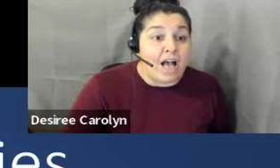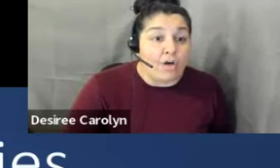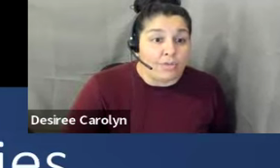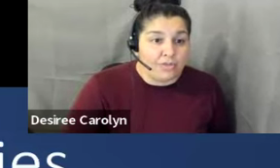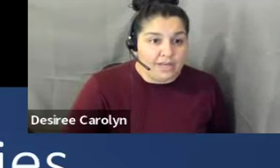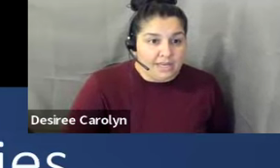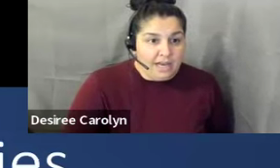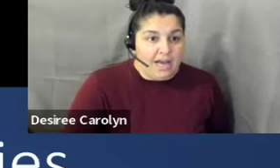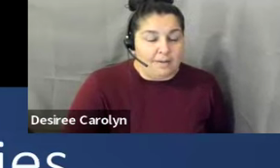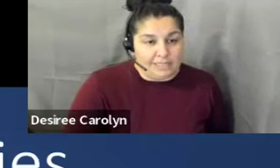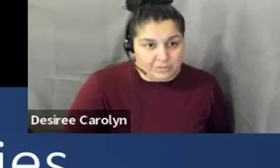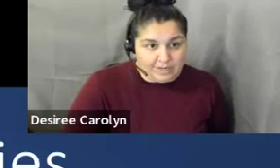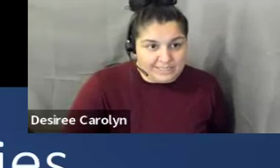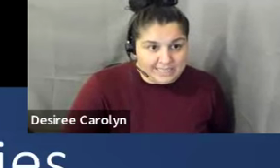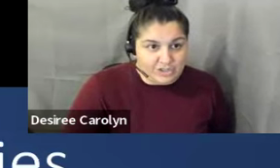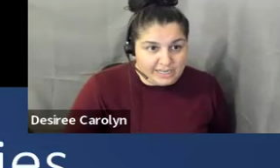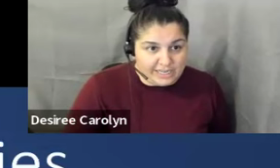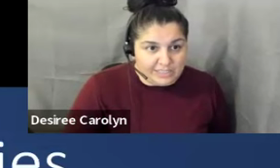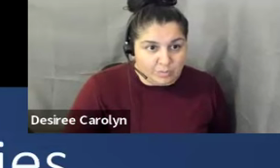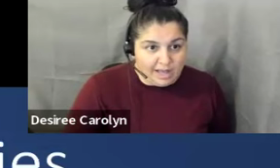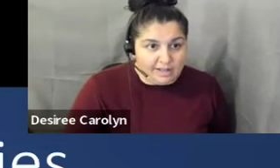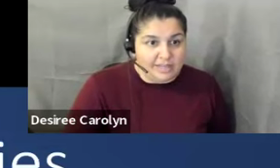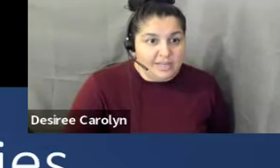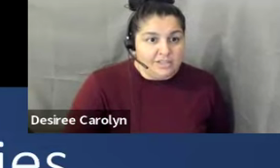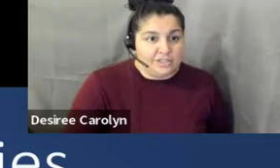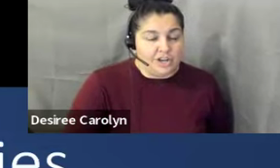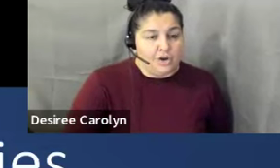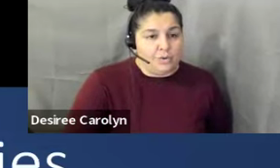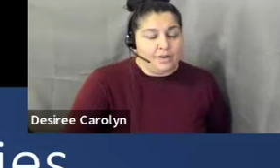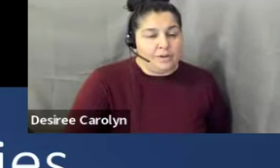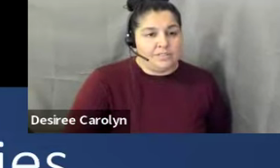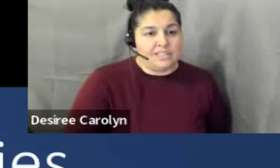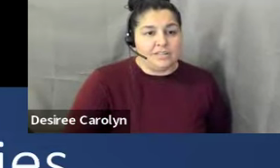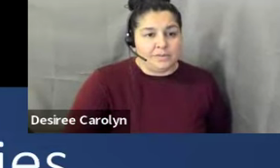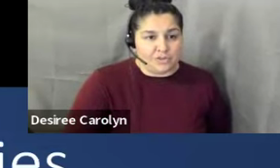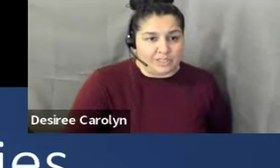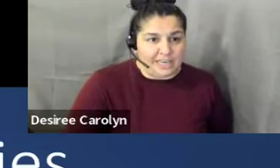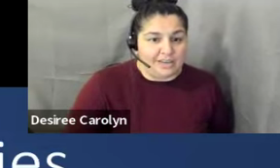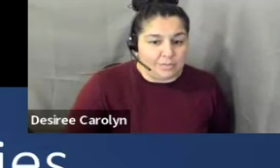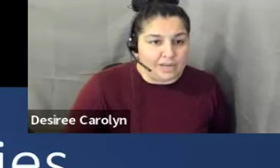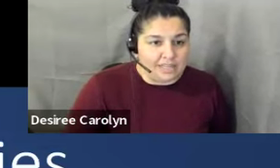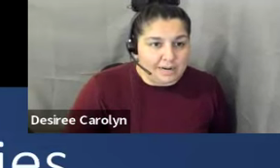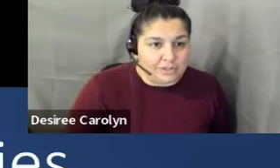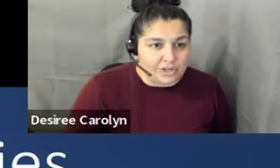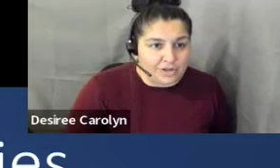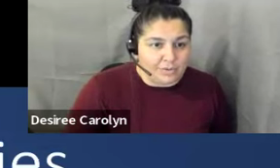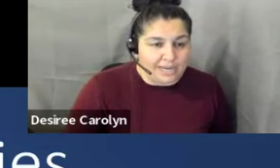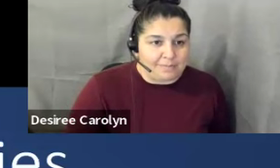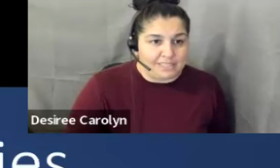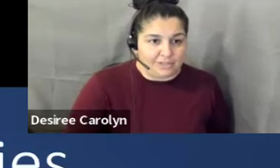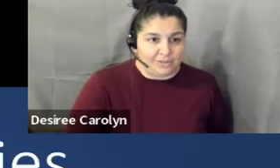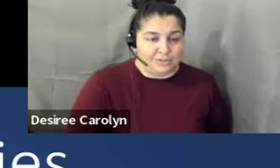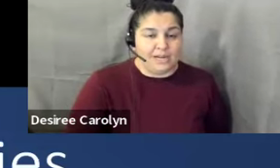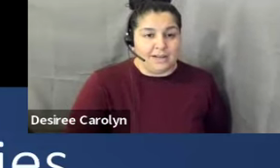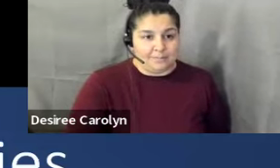DC Health has requested that training as well. So slowly but surely, you know, the numbers are going